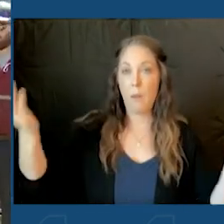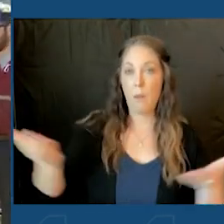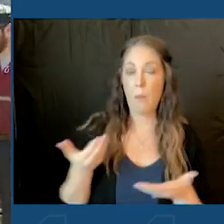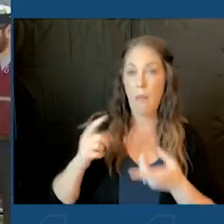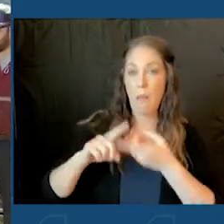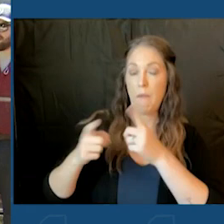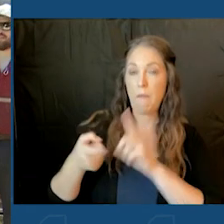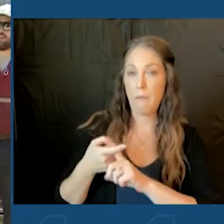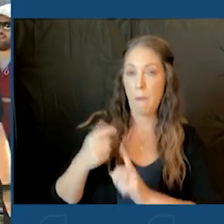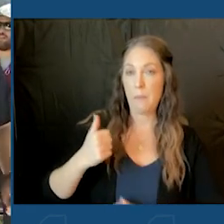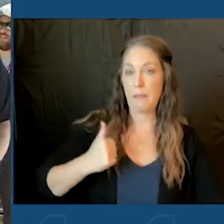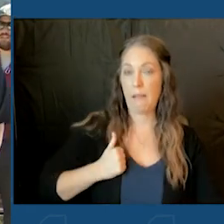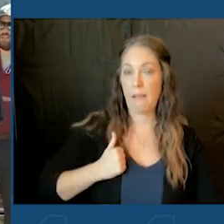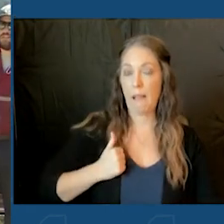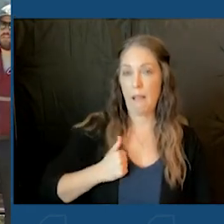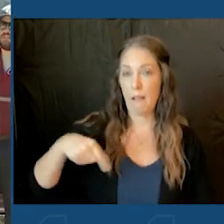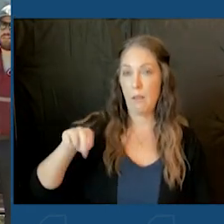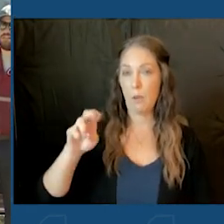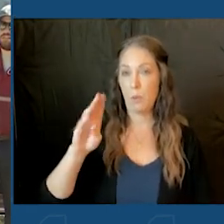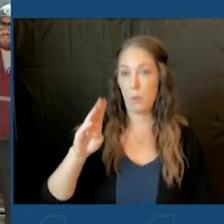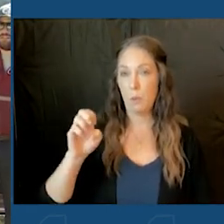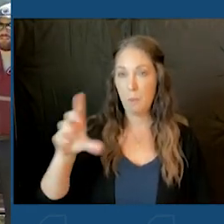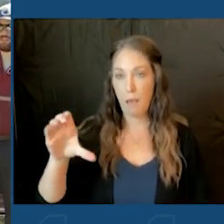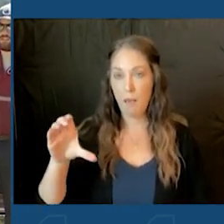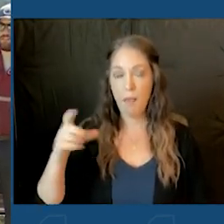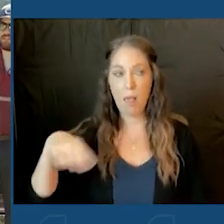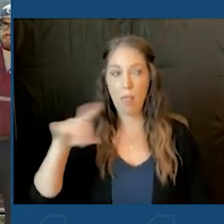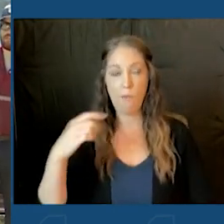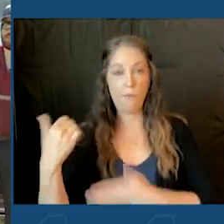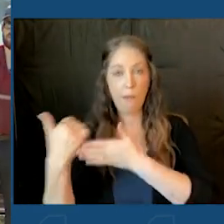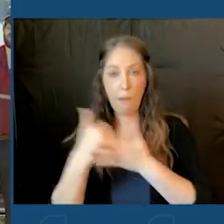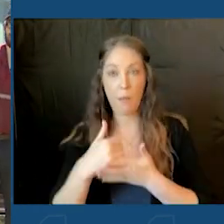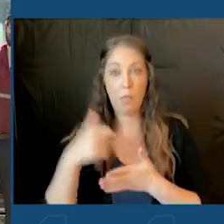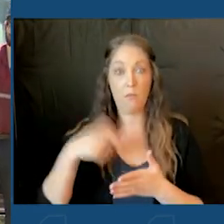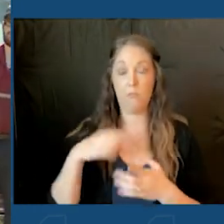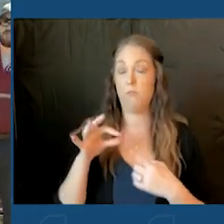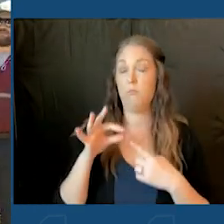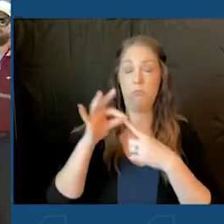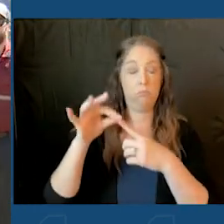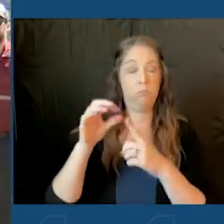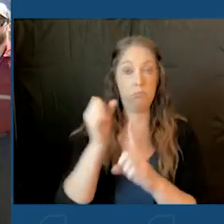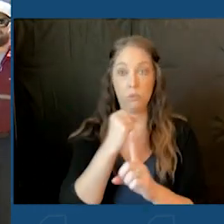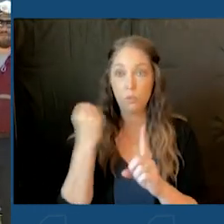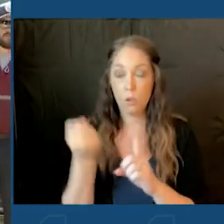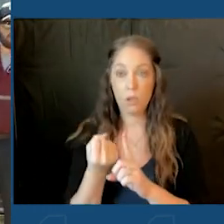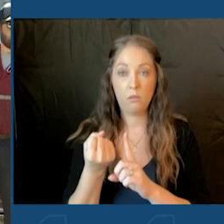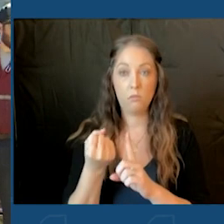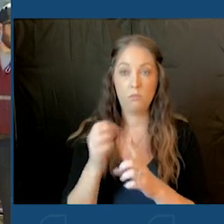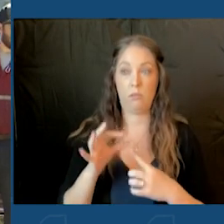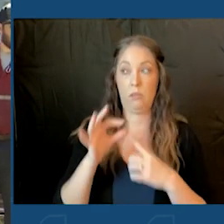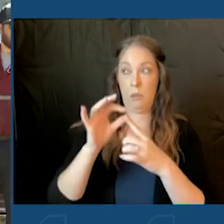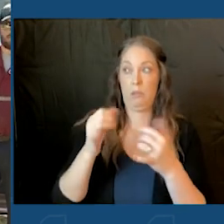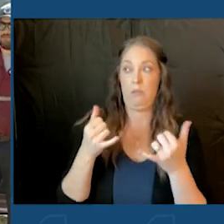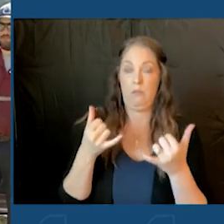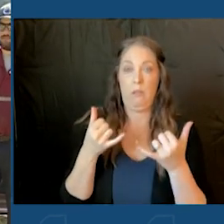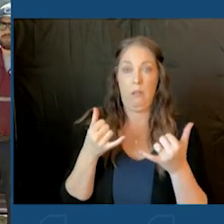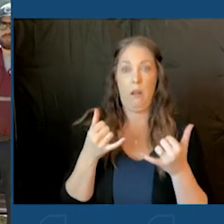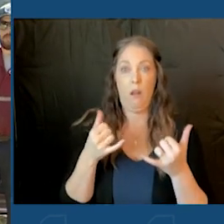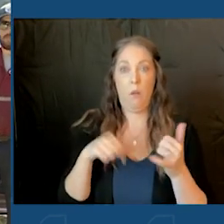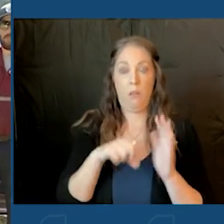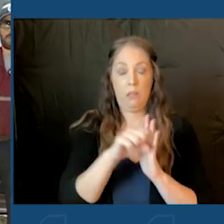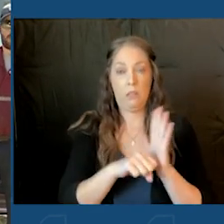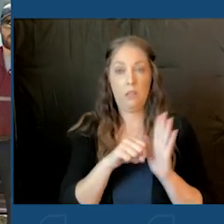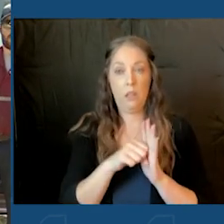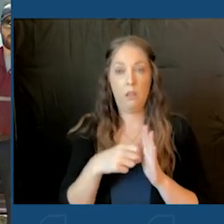down to lend a helping hand. This is an extraordinary circumstance, particularly this time of year, and we'll give you much